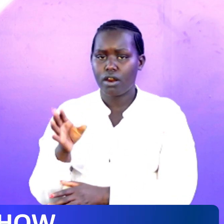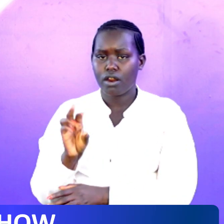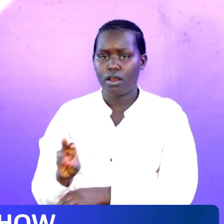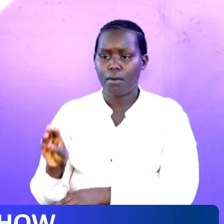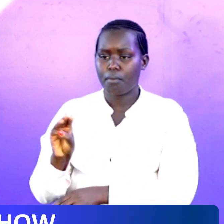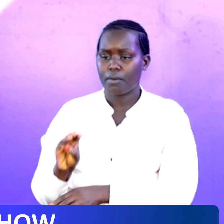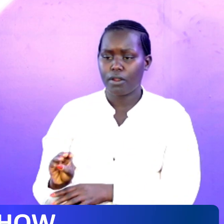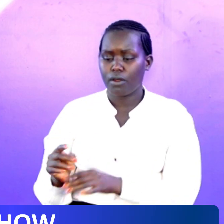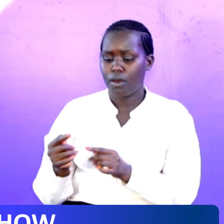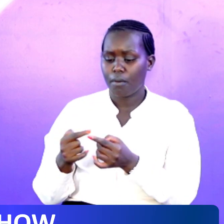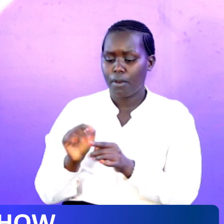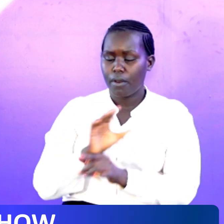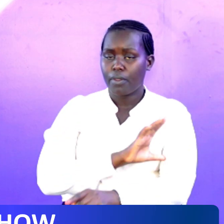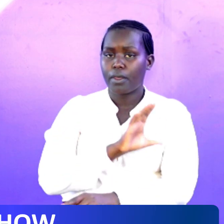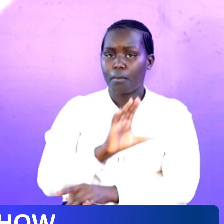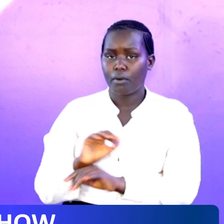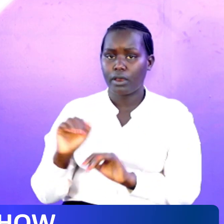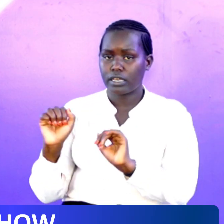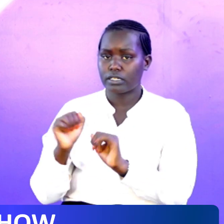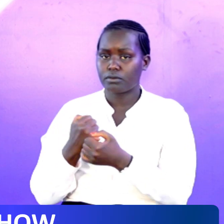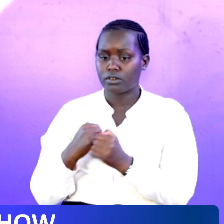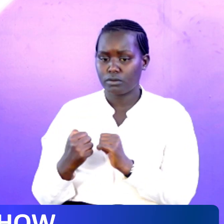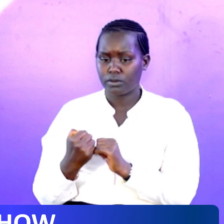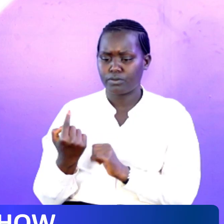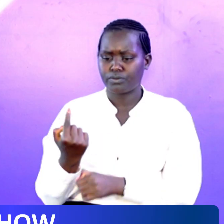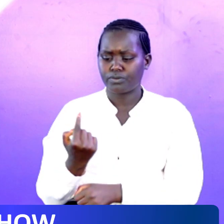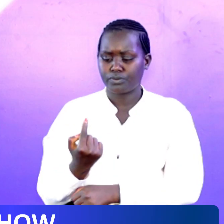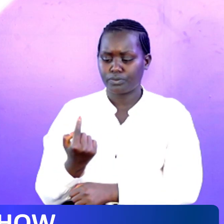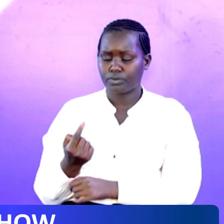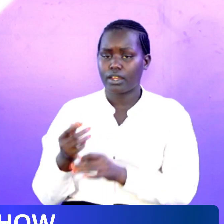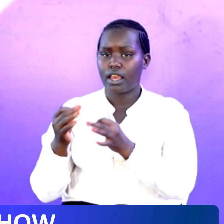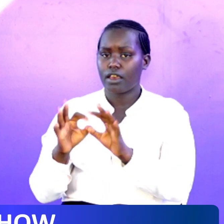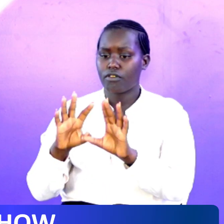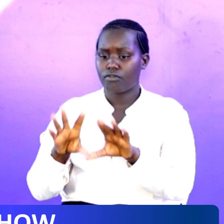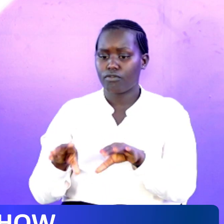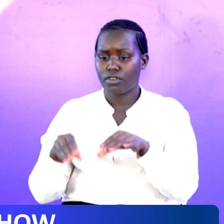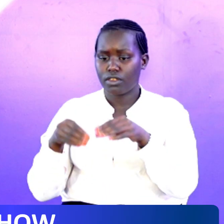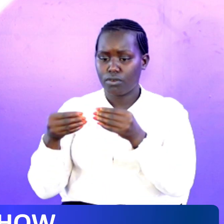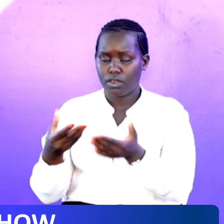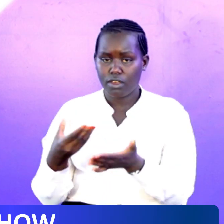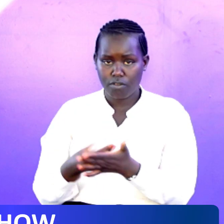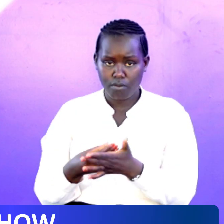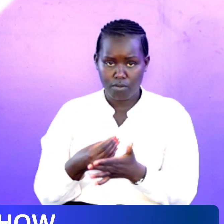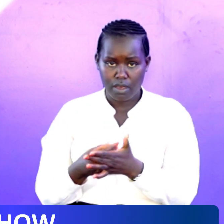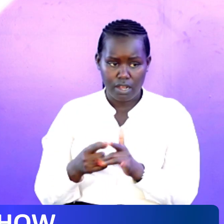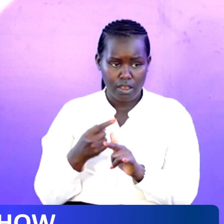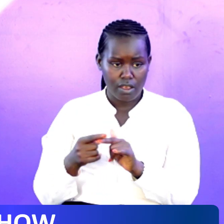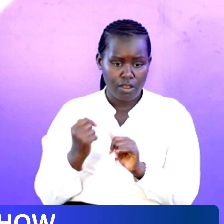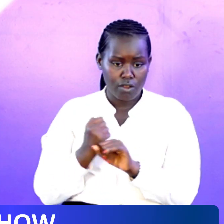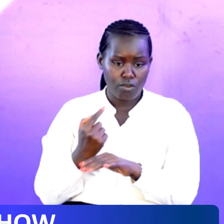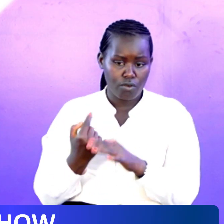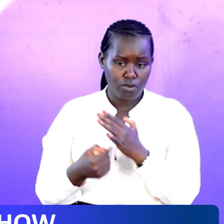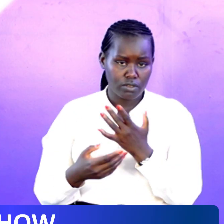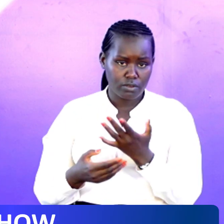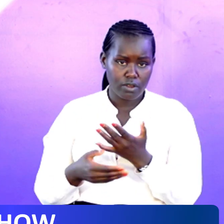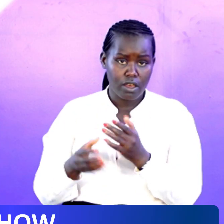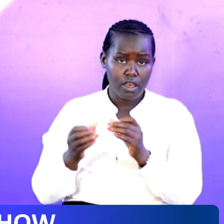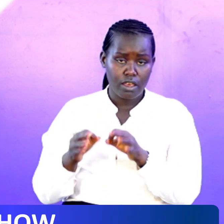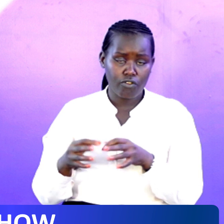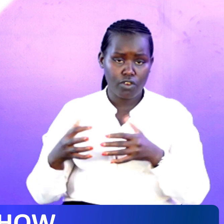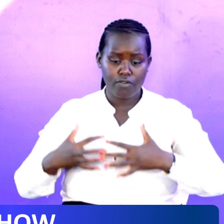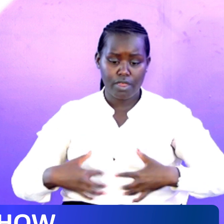Yeah. Empowerment cannot be only monetary. If you give monkey money, what will the monkey do with the money? It will blow it in the forest. So